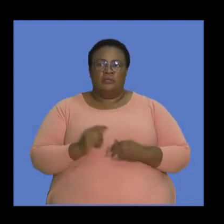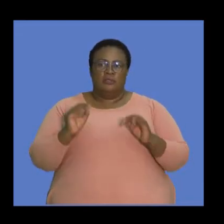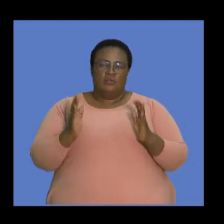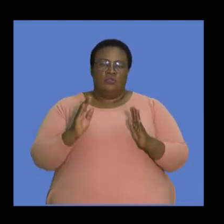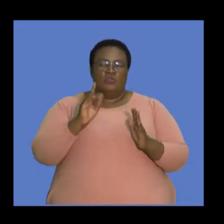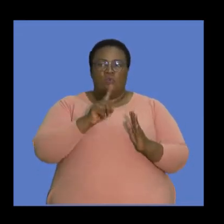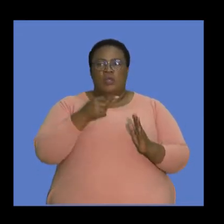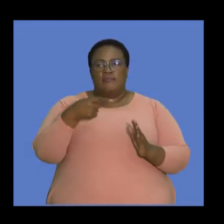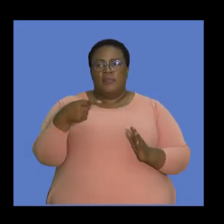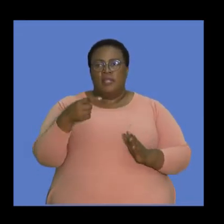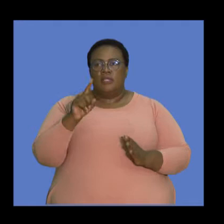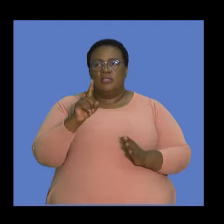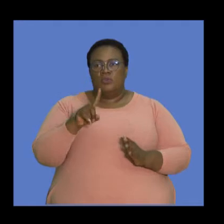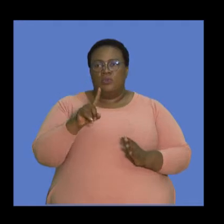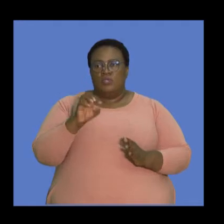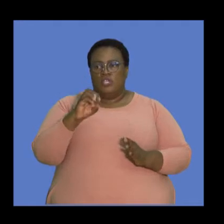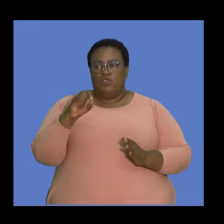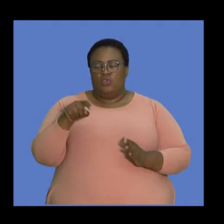into 1 minus